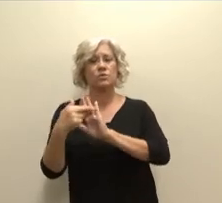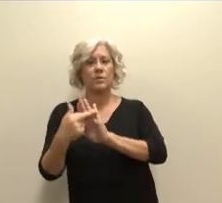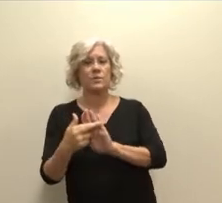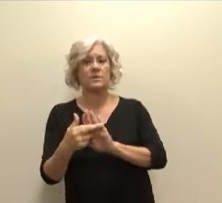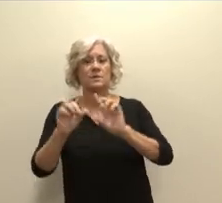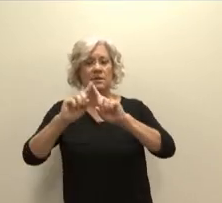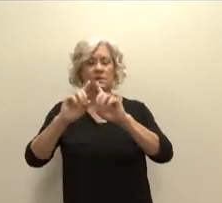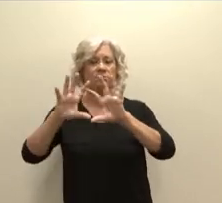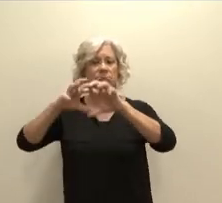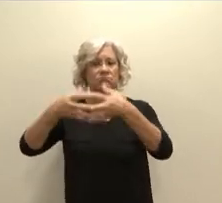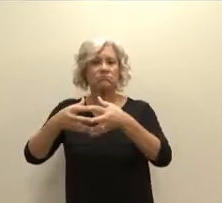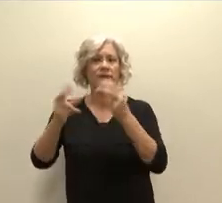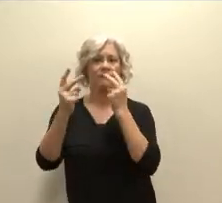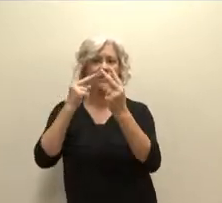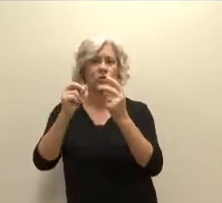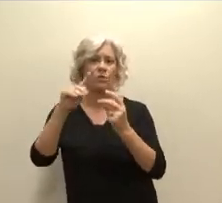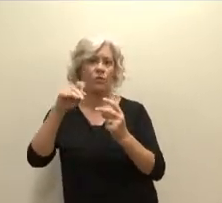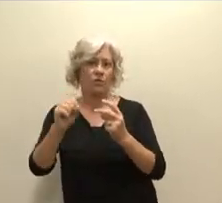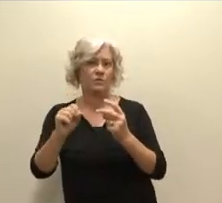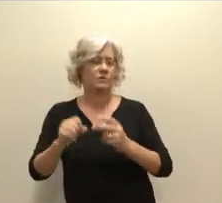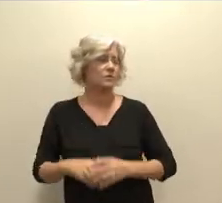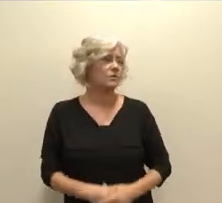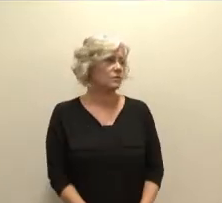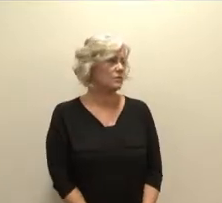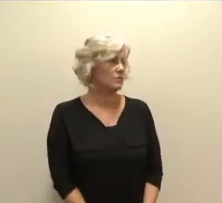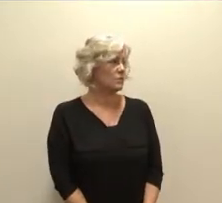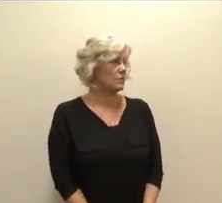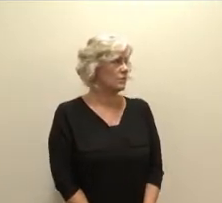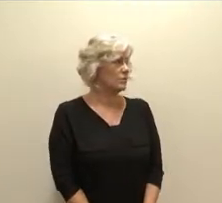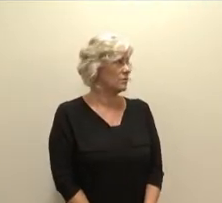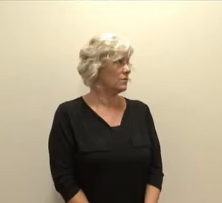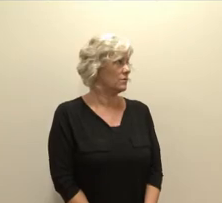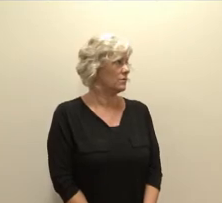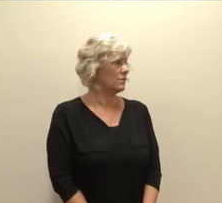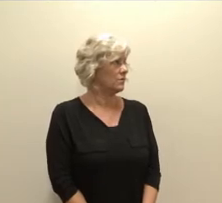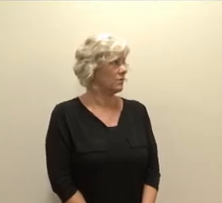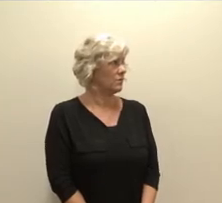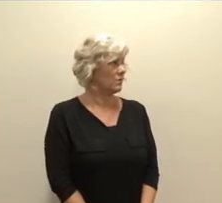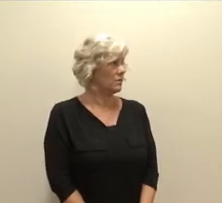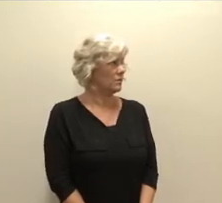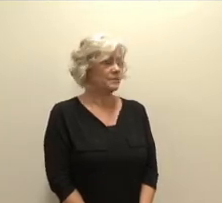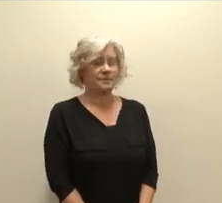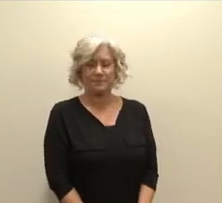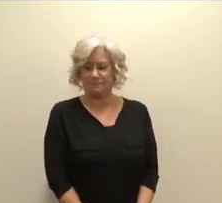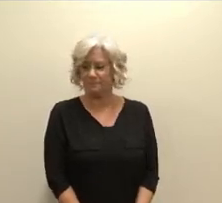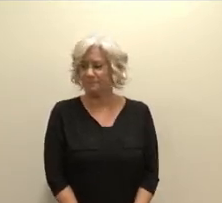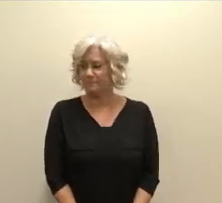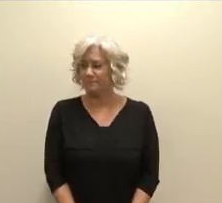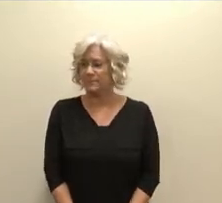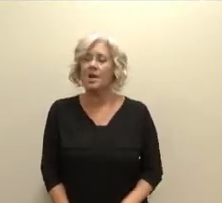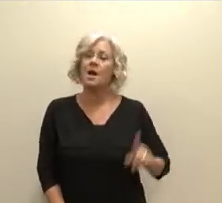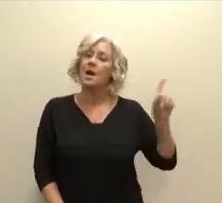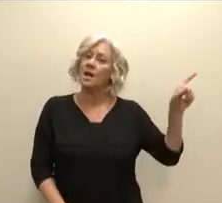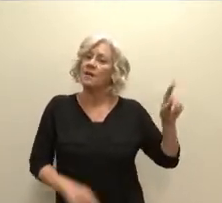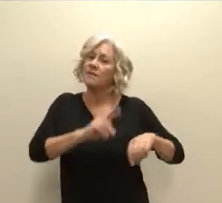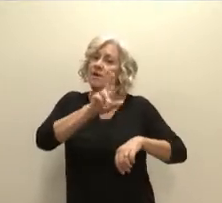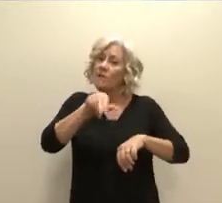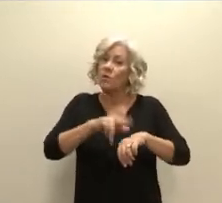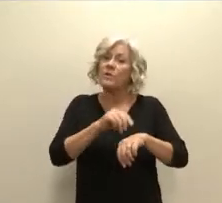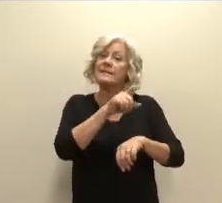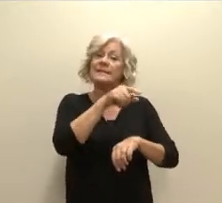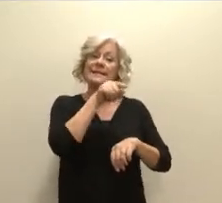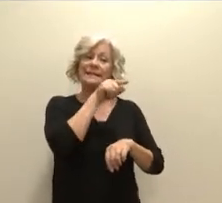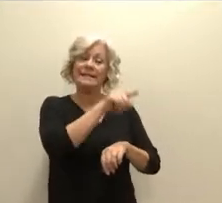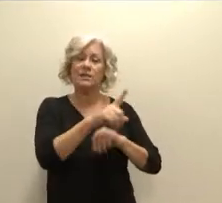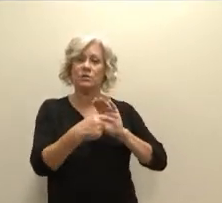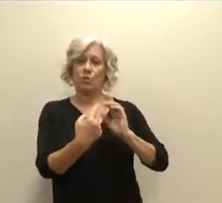Uh, Of course, he's just representing a broad team,